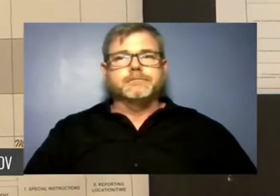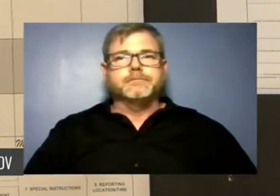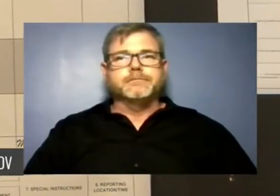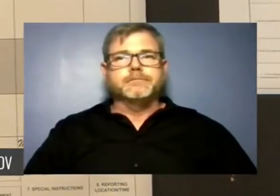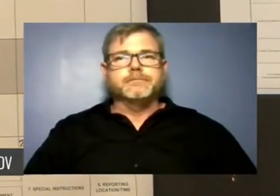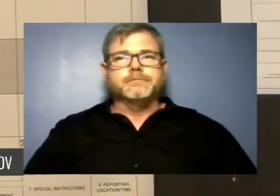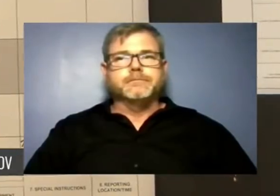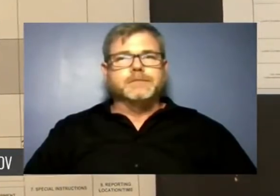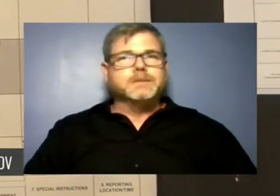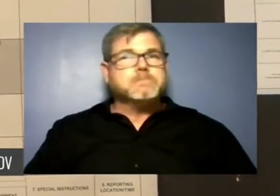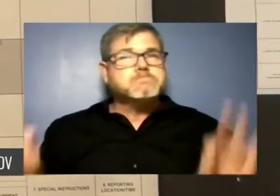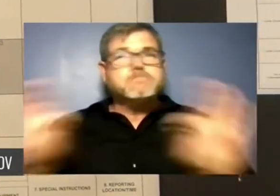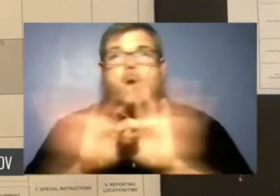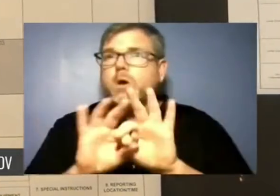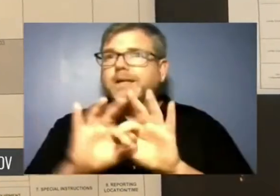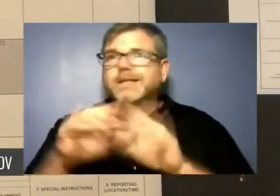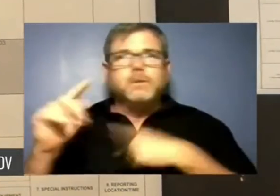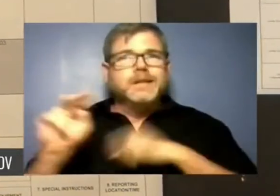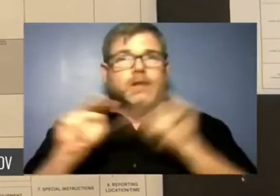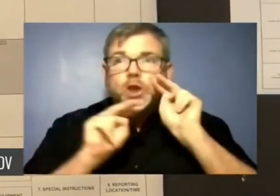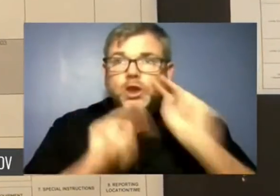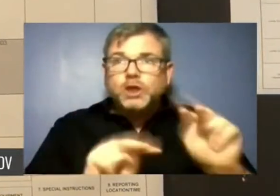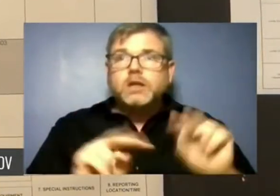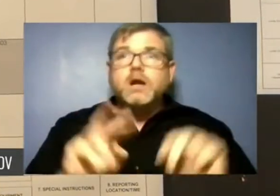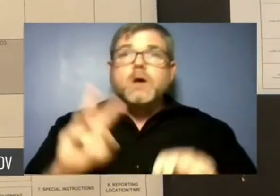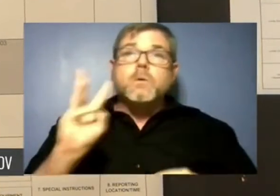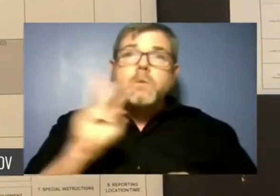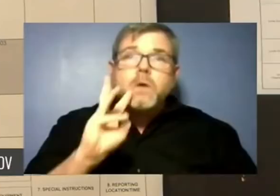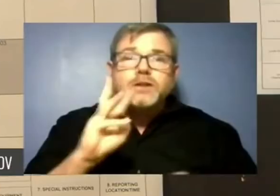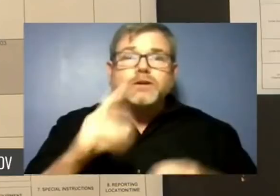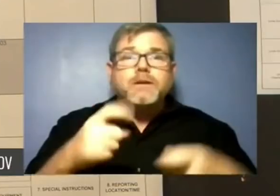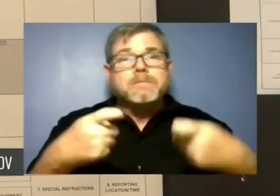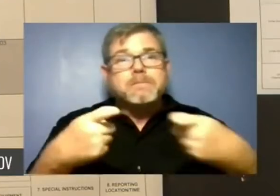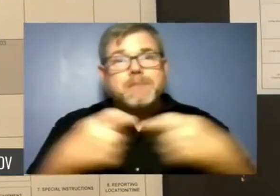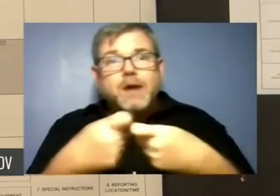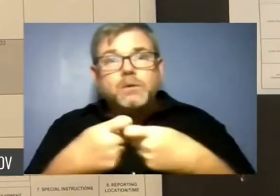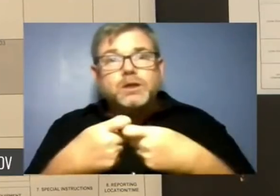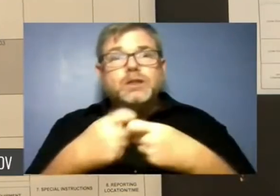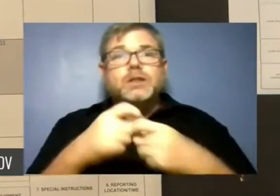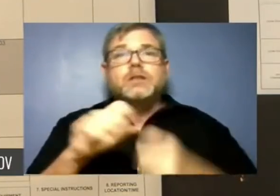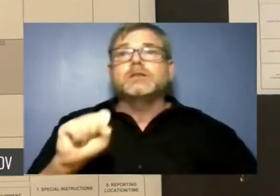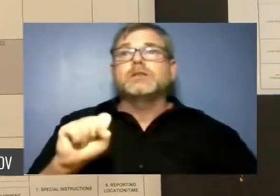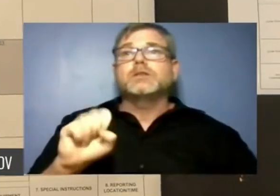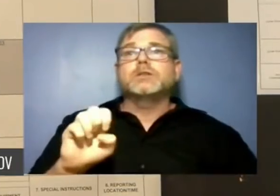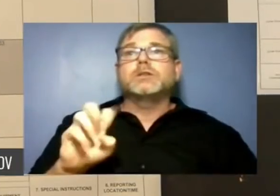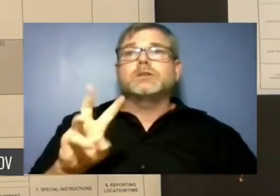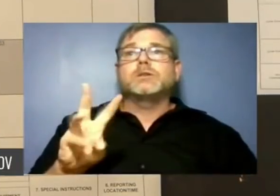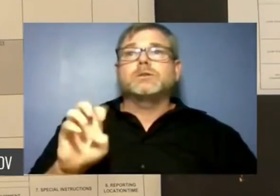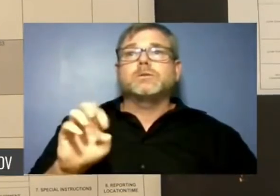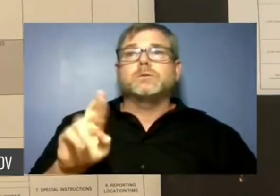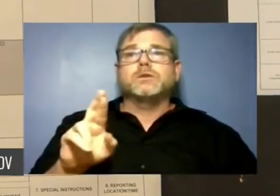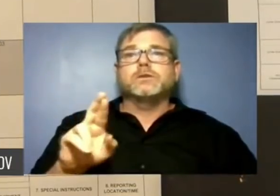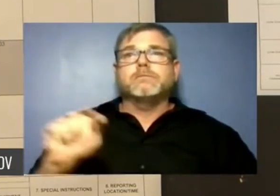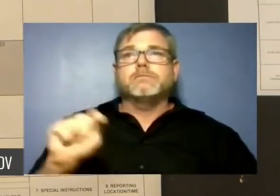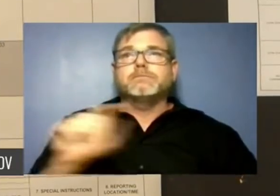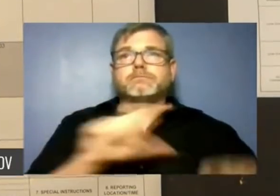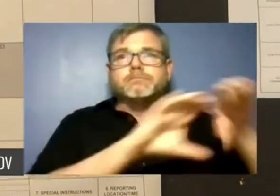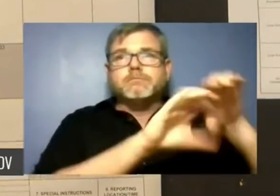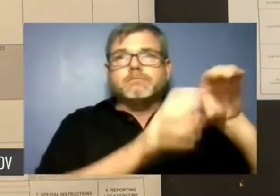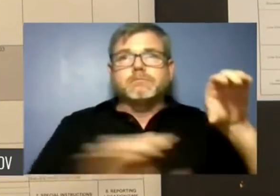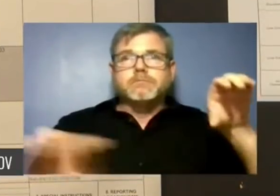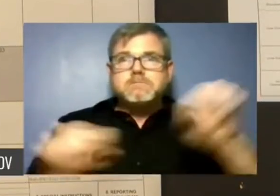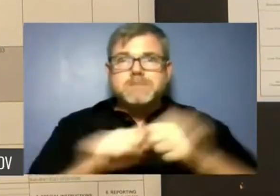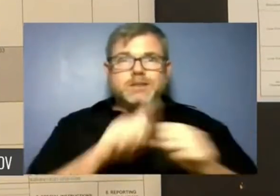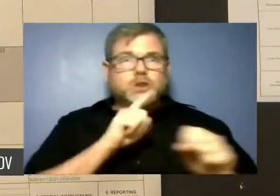Greenville, and while we like that infrastructure, that is really not one of them. But the reality is it presents